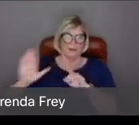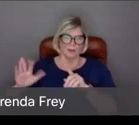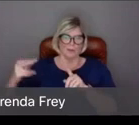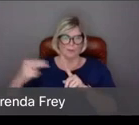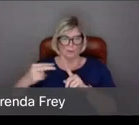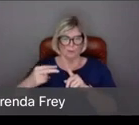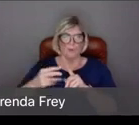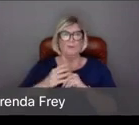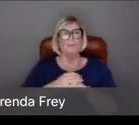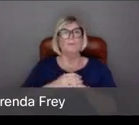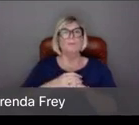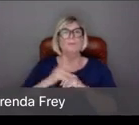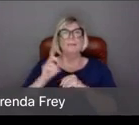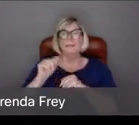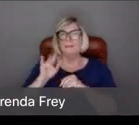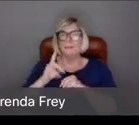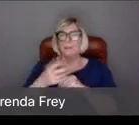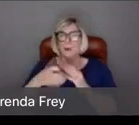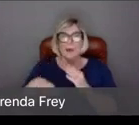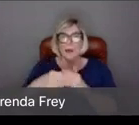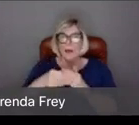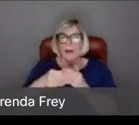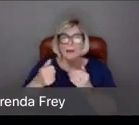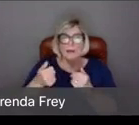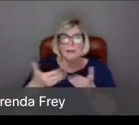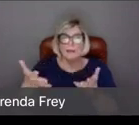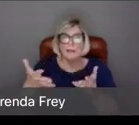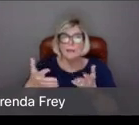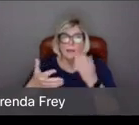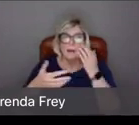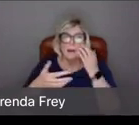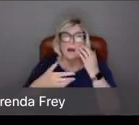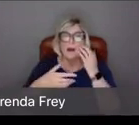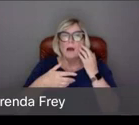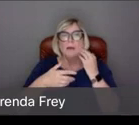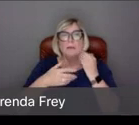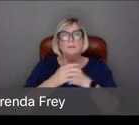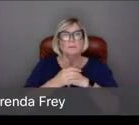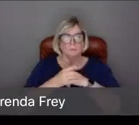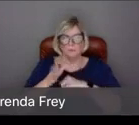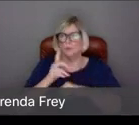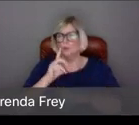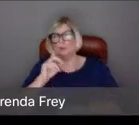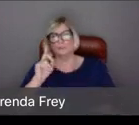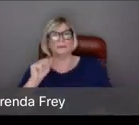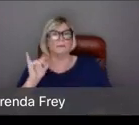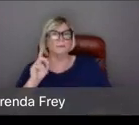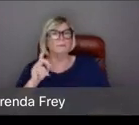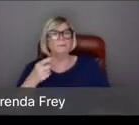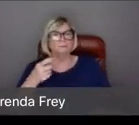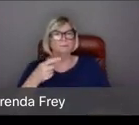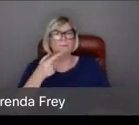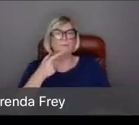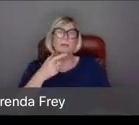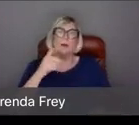from. Speaking of which, David, did you have anything you wanted to add to this slide? Sure. You know, I think the thing